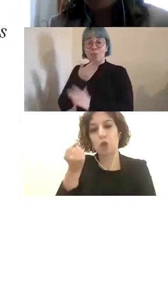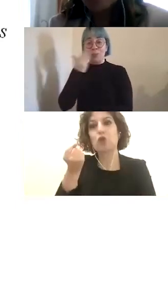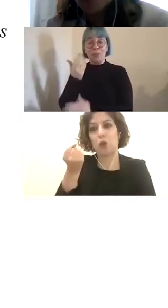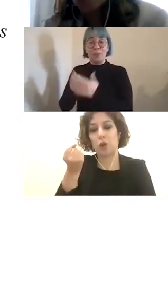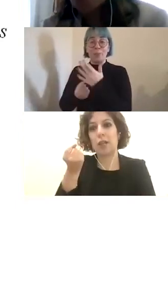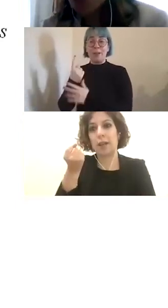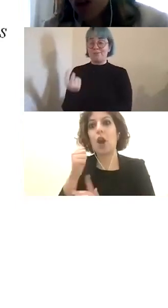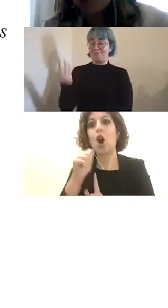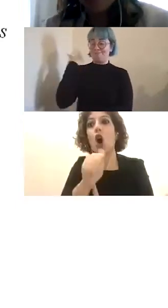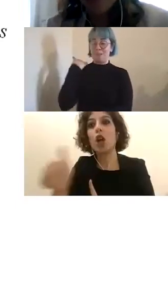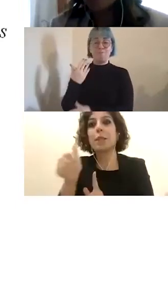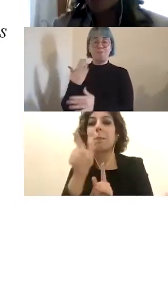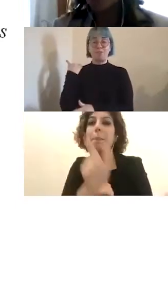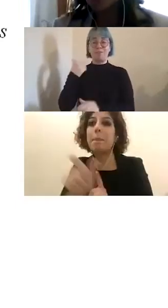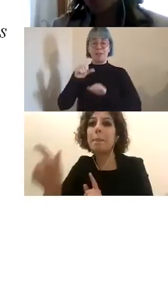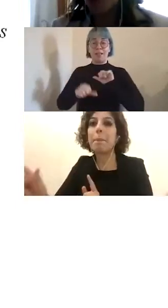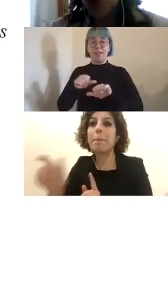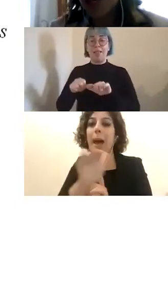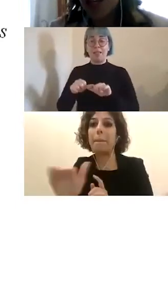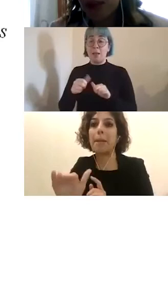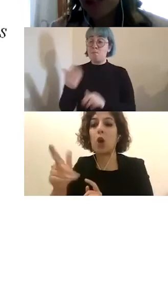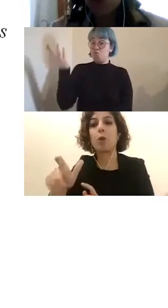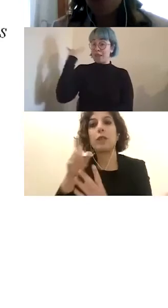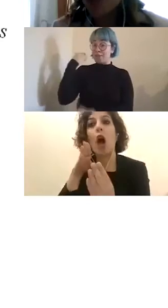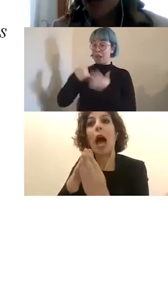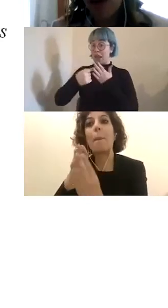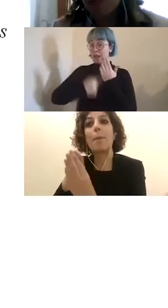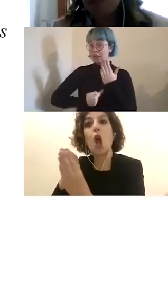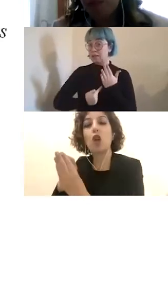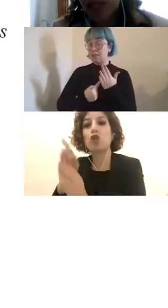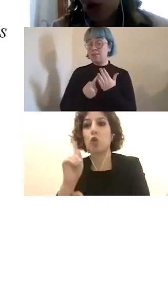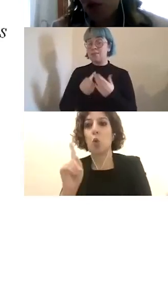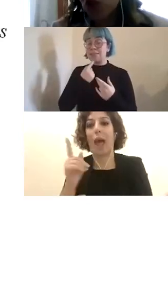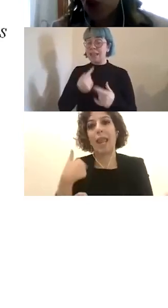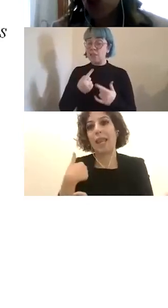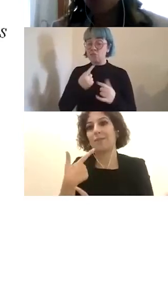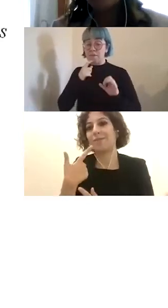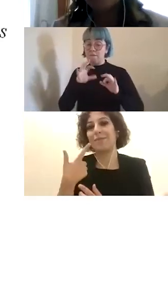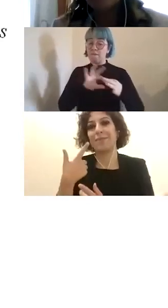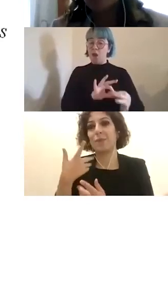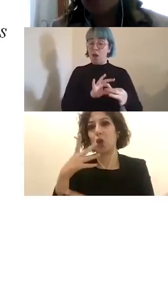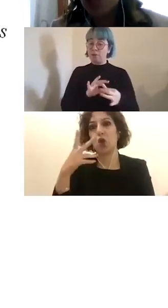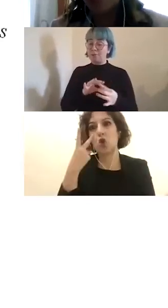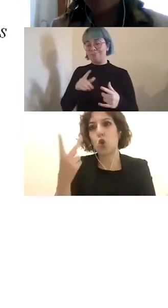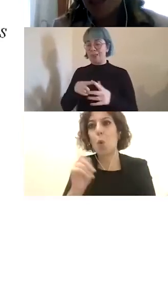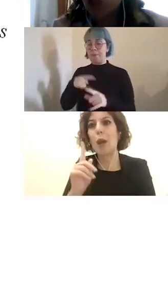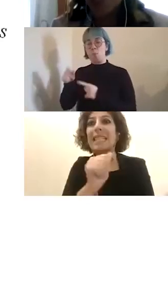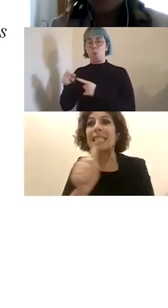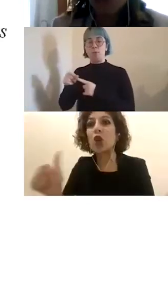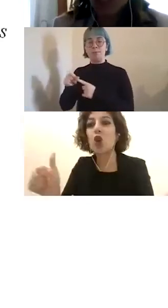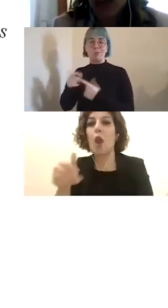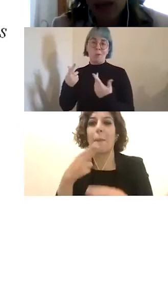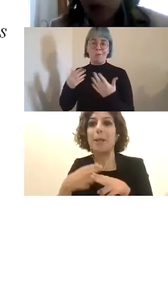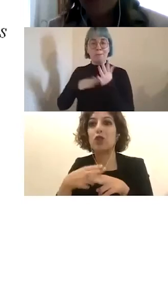previous regulations. For example, previous regulations would refer to the appointment, let's say, of a mayor